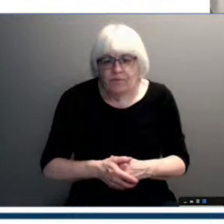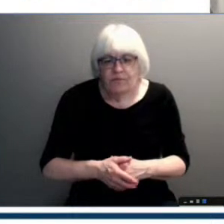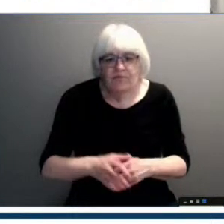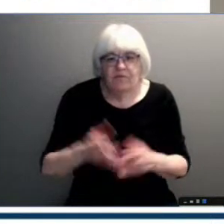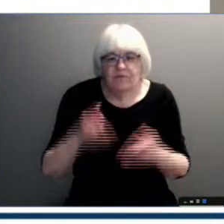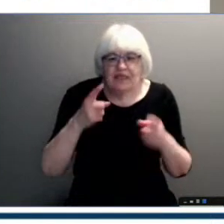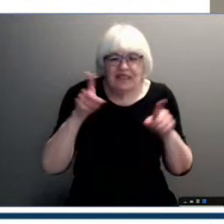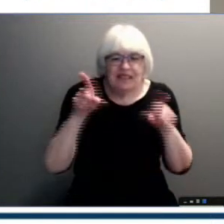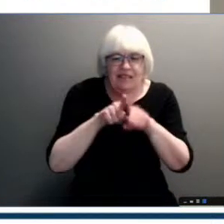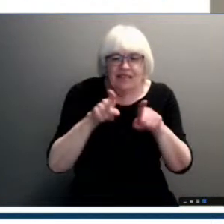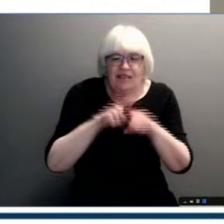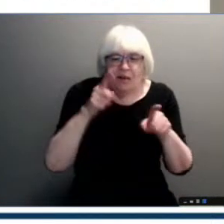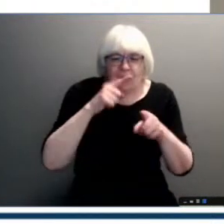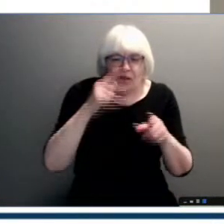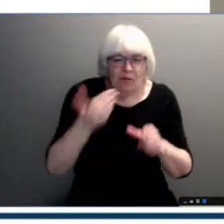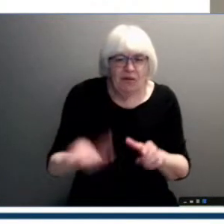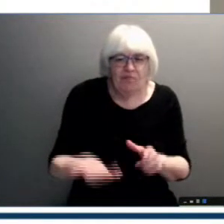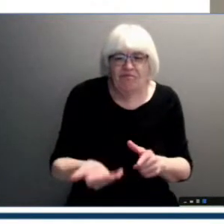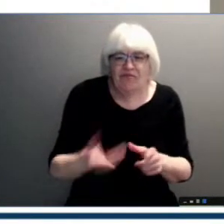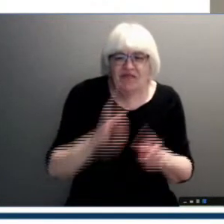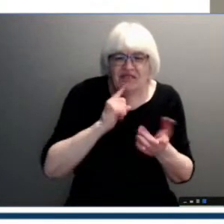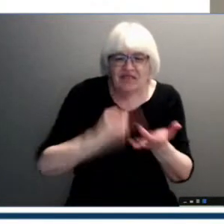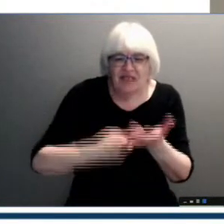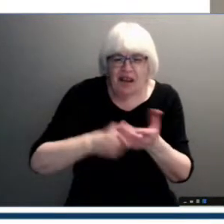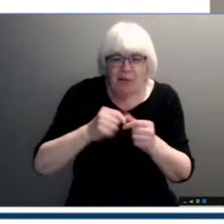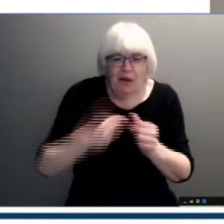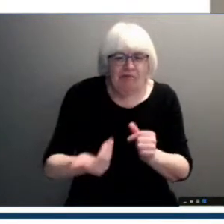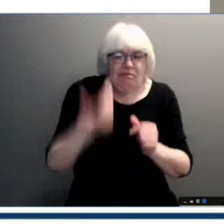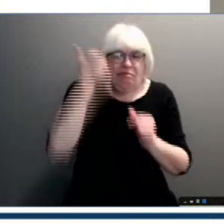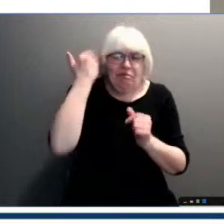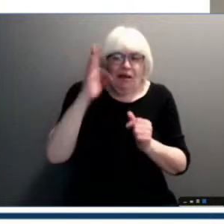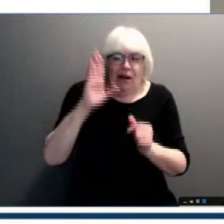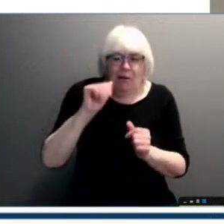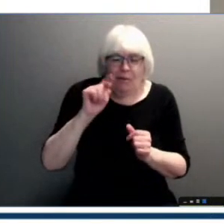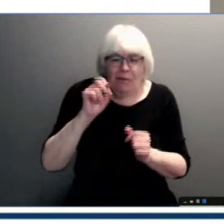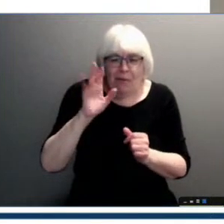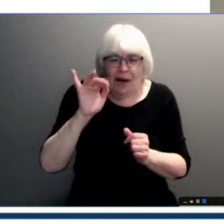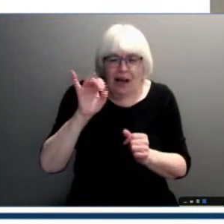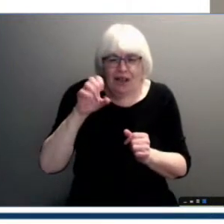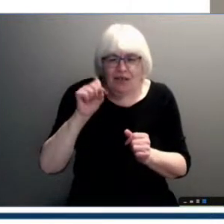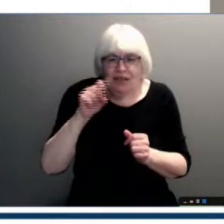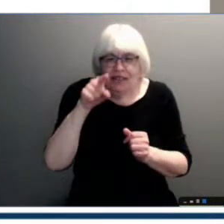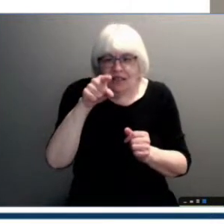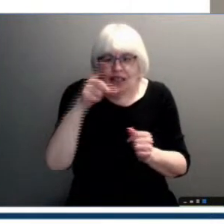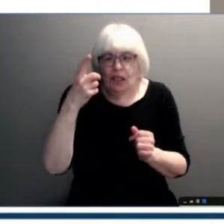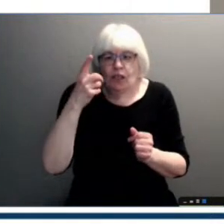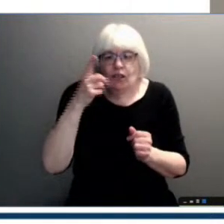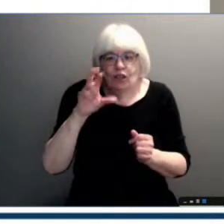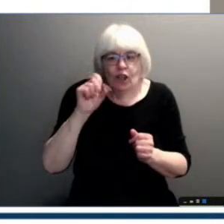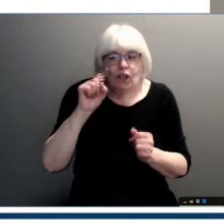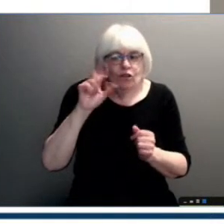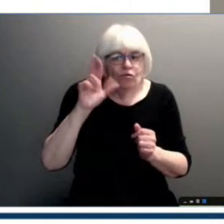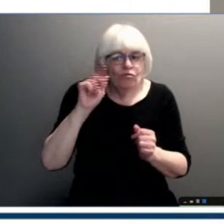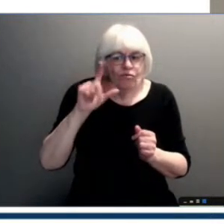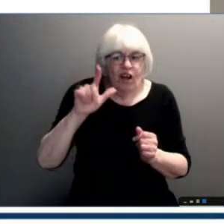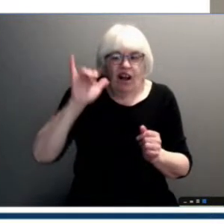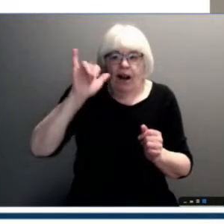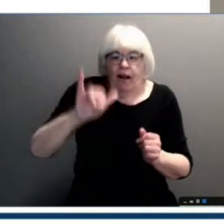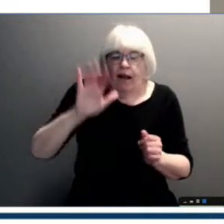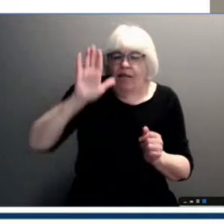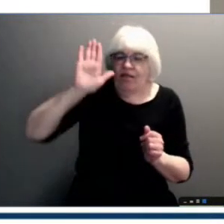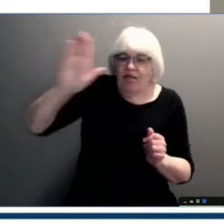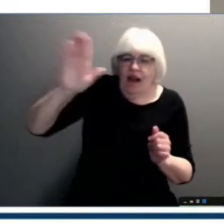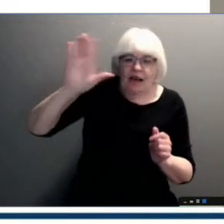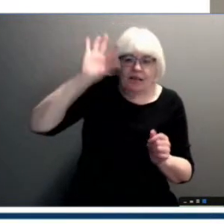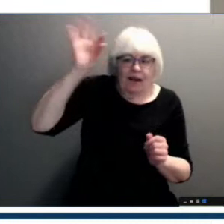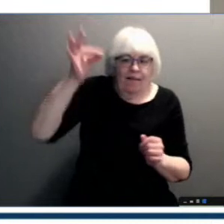was a federal initiative, and I haven't. I mean, a lot of that depends on how effective it is and useful it is. Depends on the uptake, and I to be